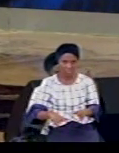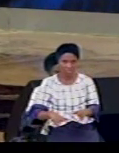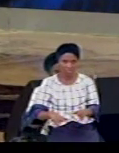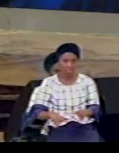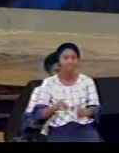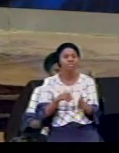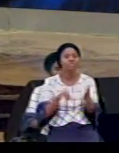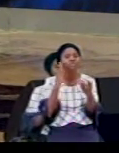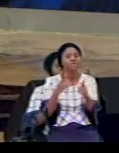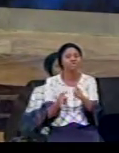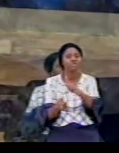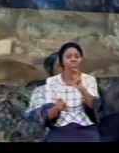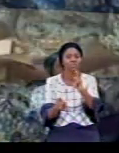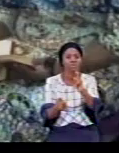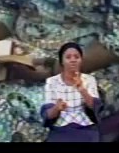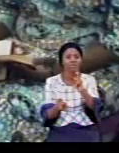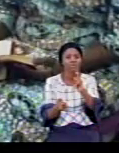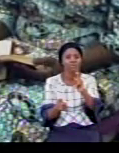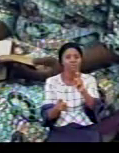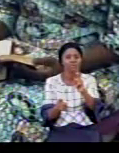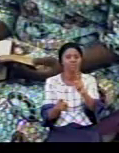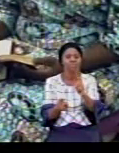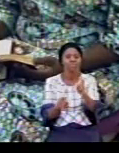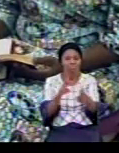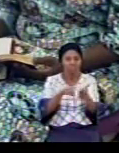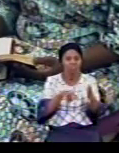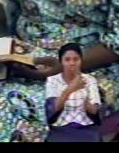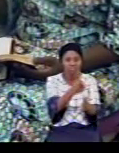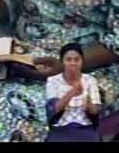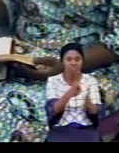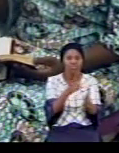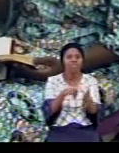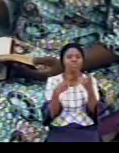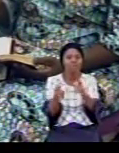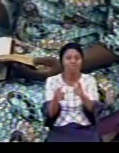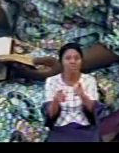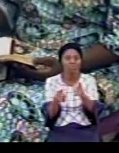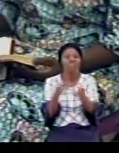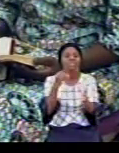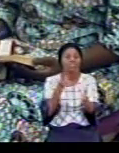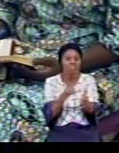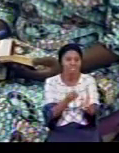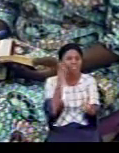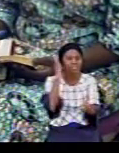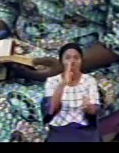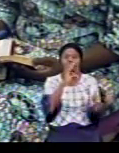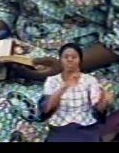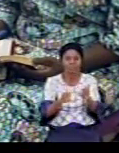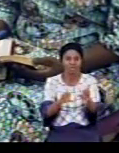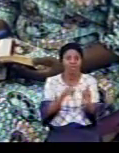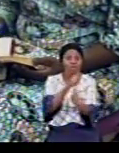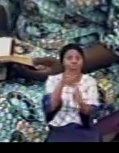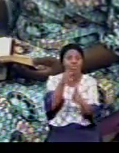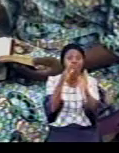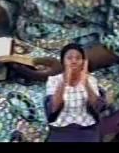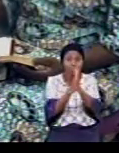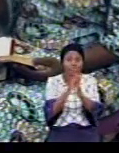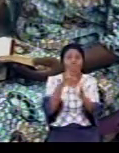what will happen? I say, what will happen? When you pray, what will